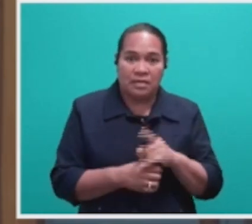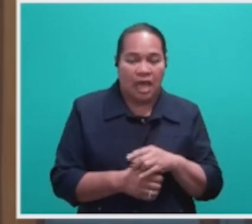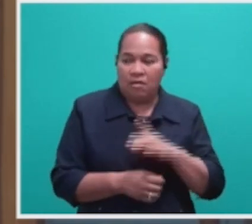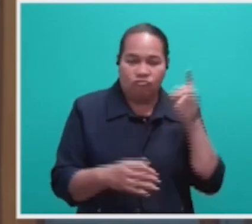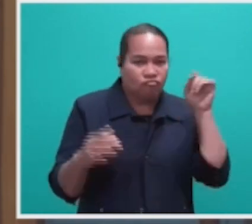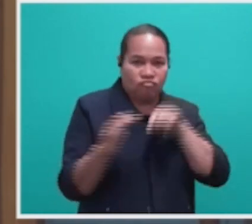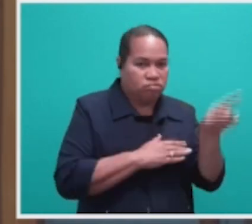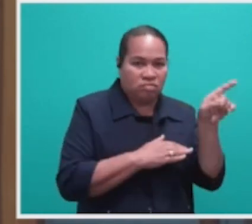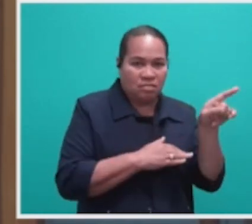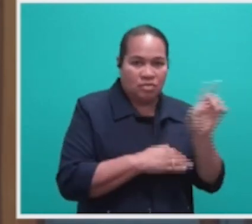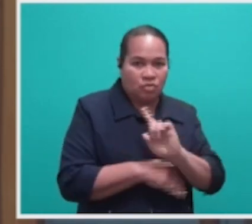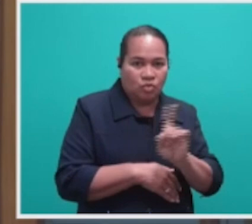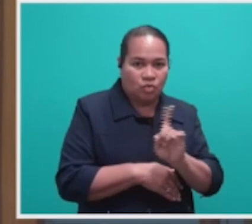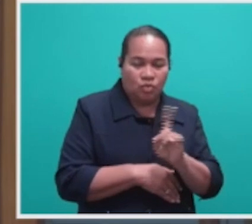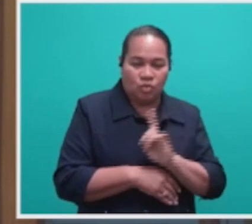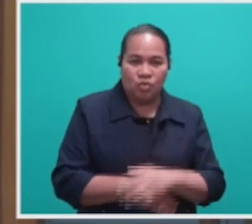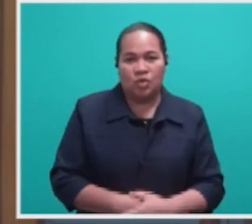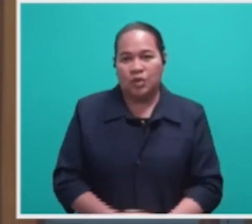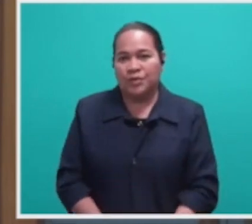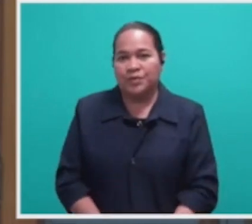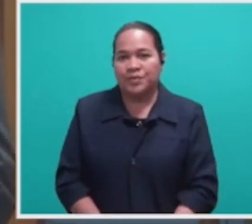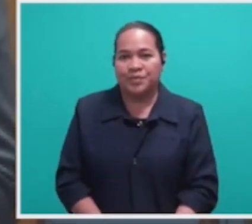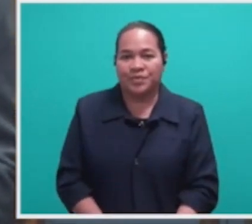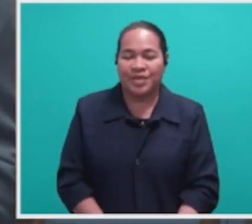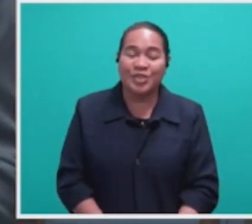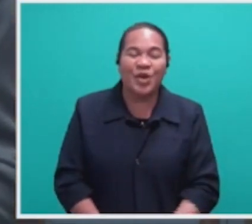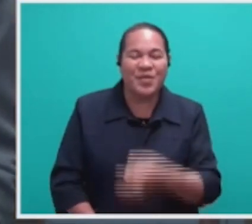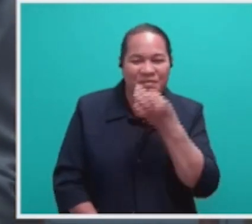hills. Run for the hills. So with those